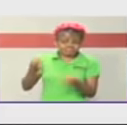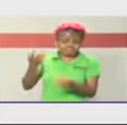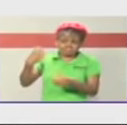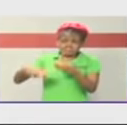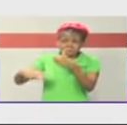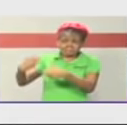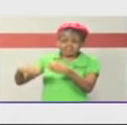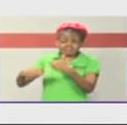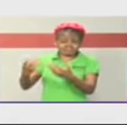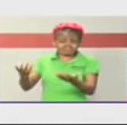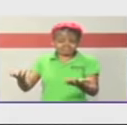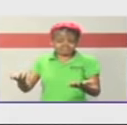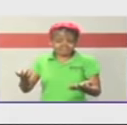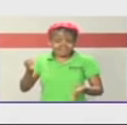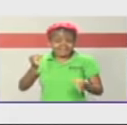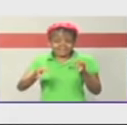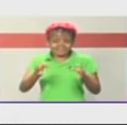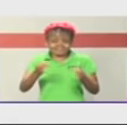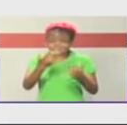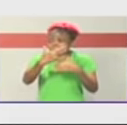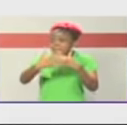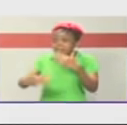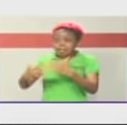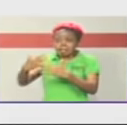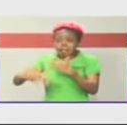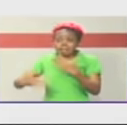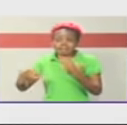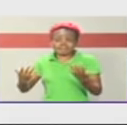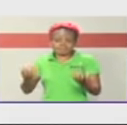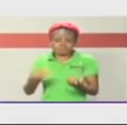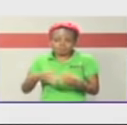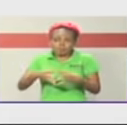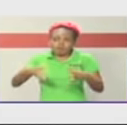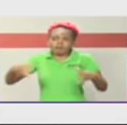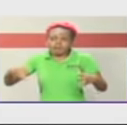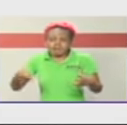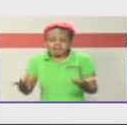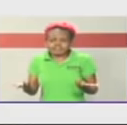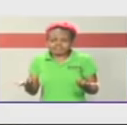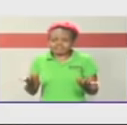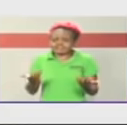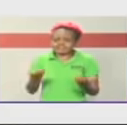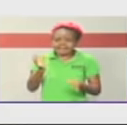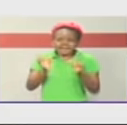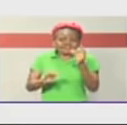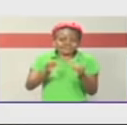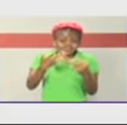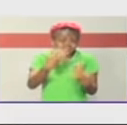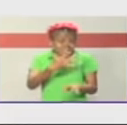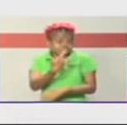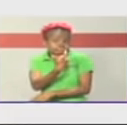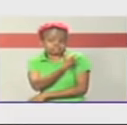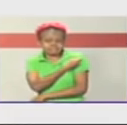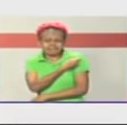such as bleeding or swelling and so forth? Is there a hotline?